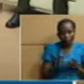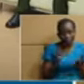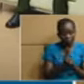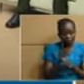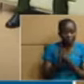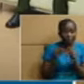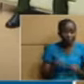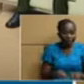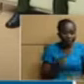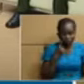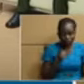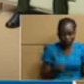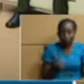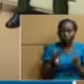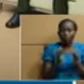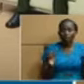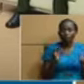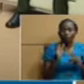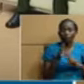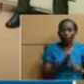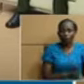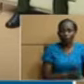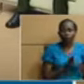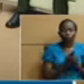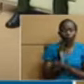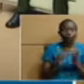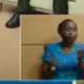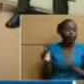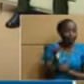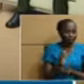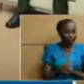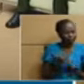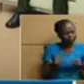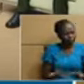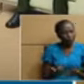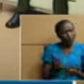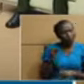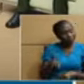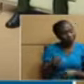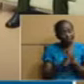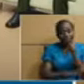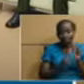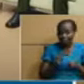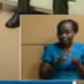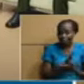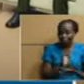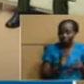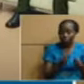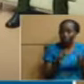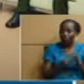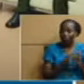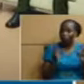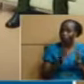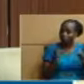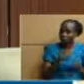you realize that the level of vulnerability is a lot higher. It's spread. Can this country afford a welfare state?